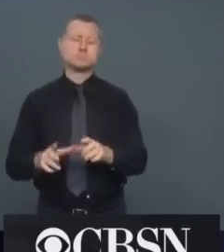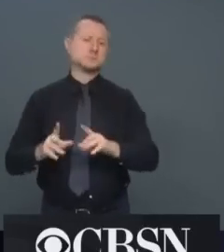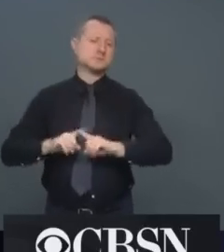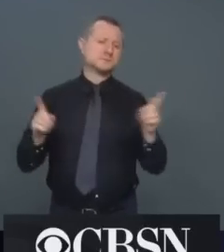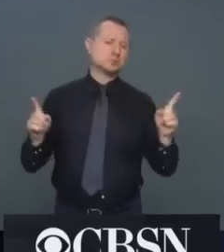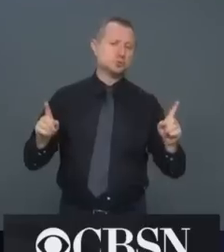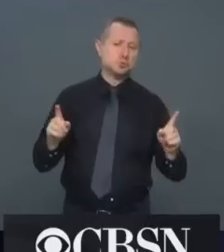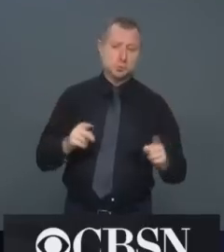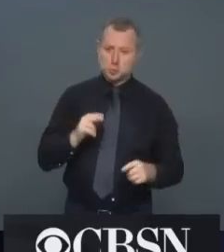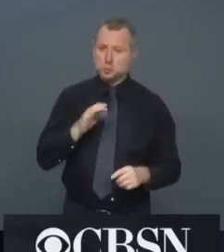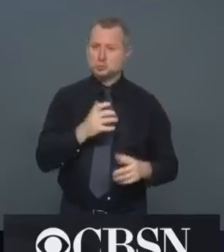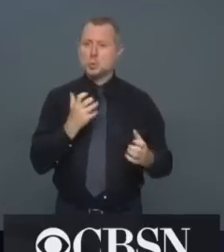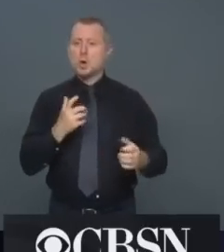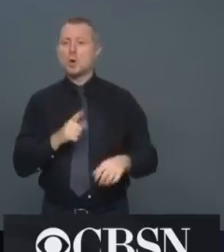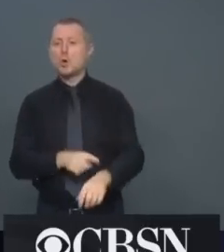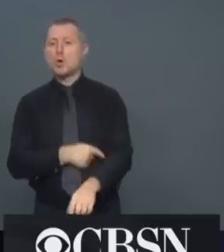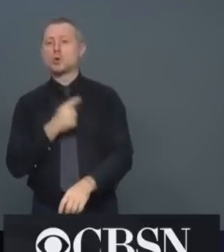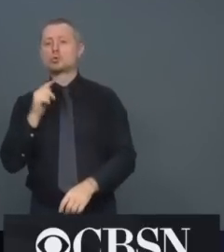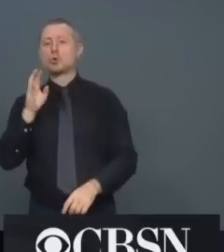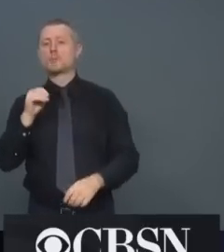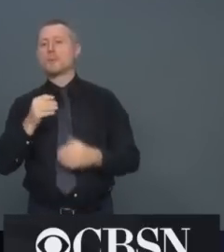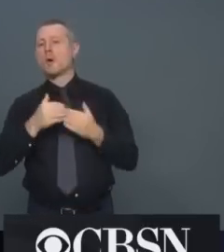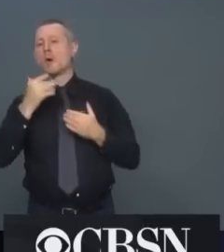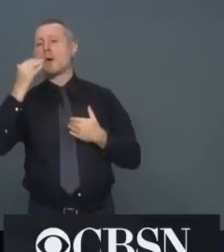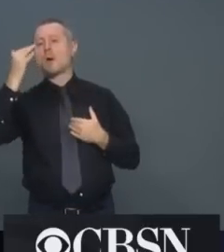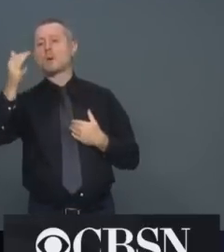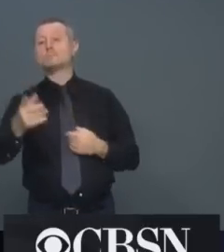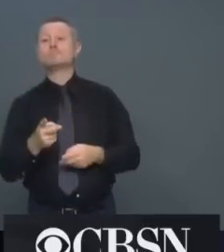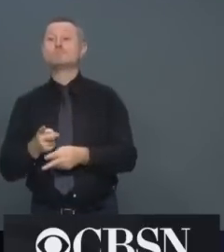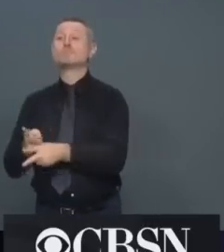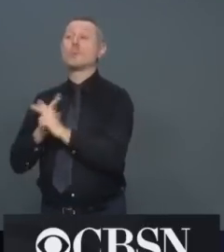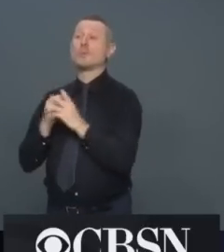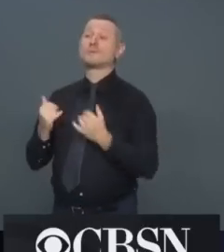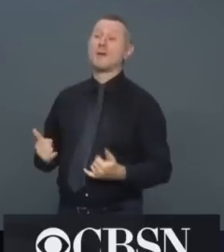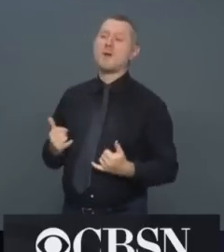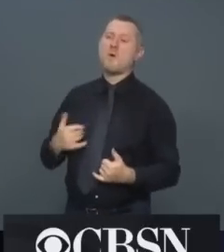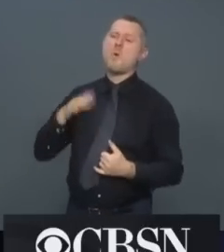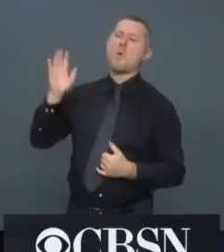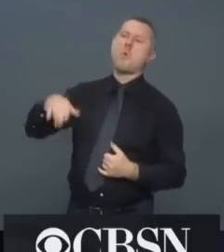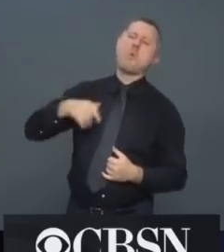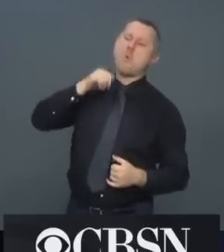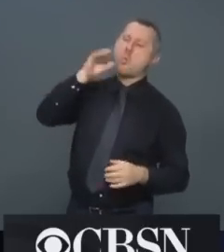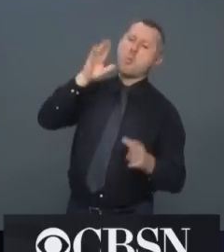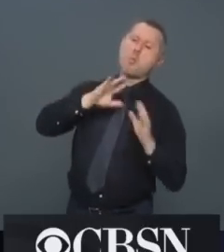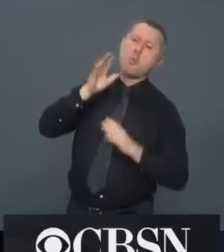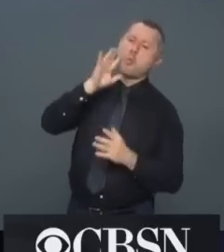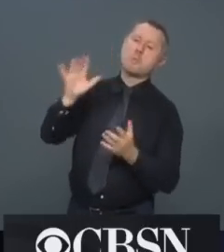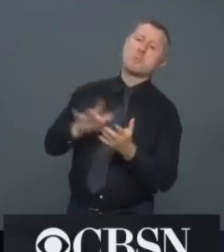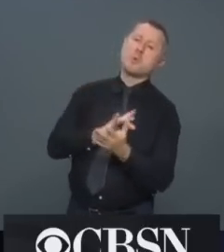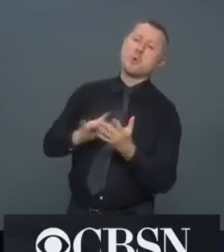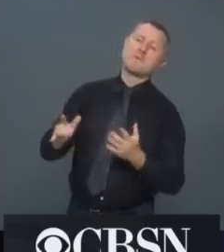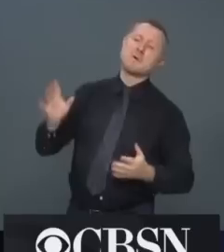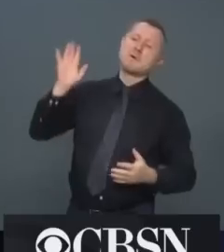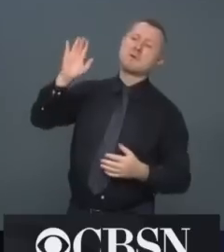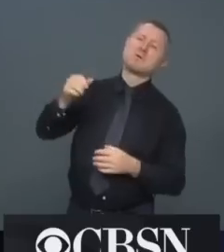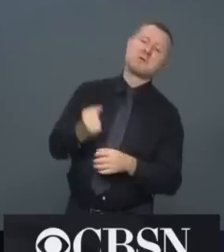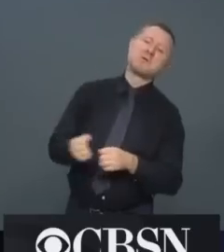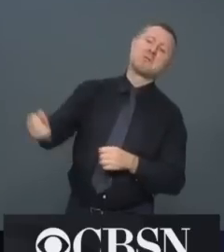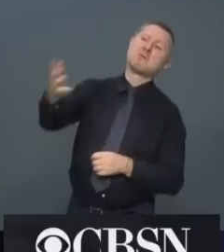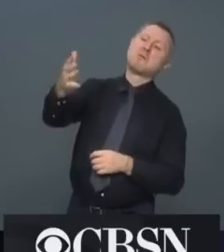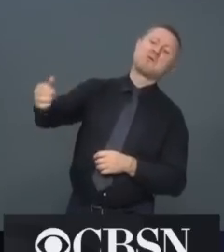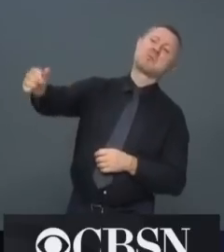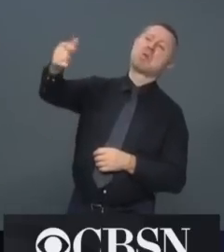borrow today, but don't worry, I can pay it off in the coming years. That makes me